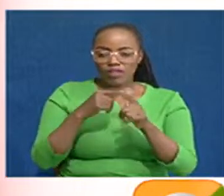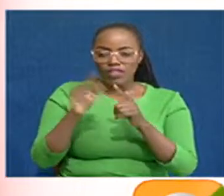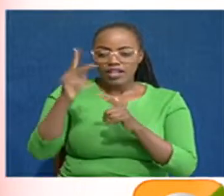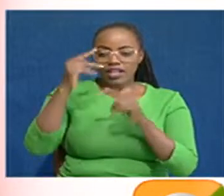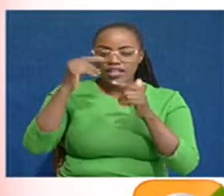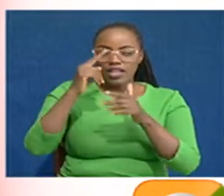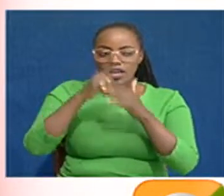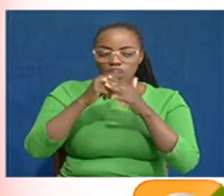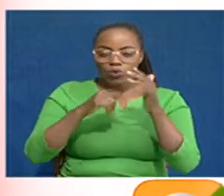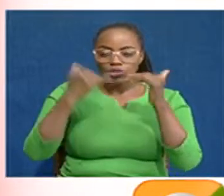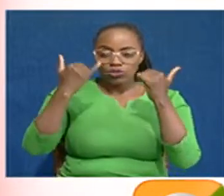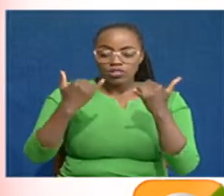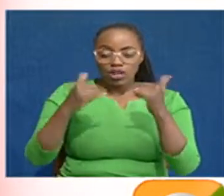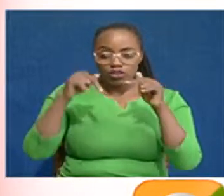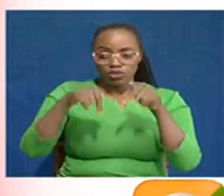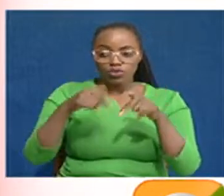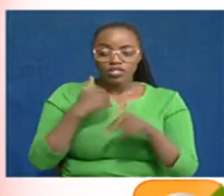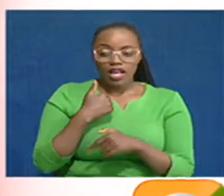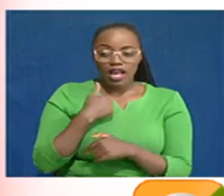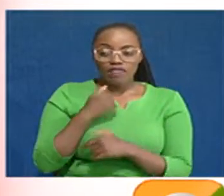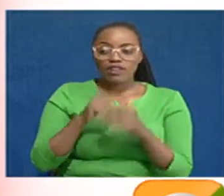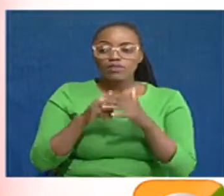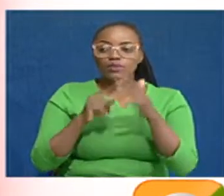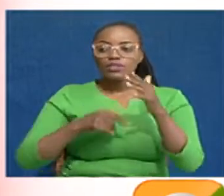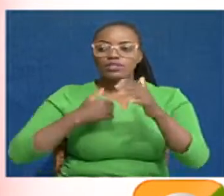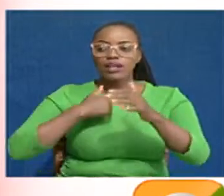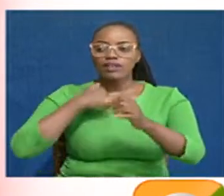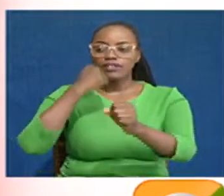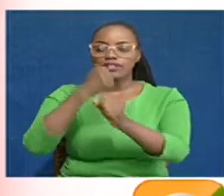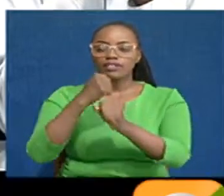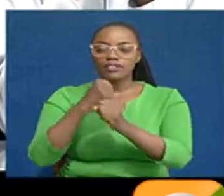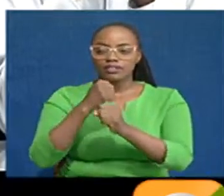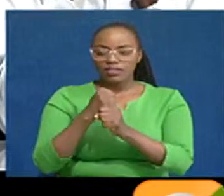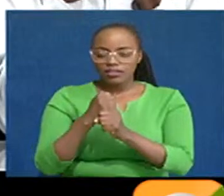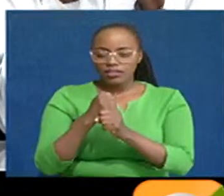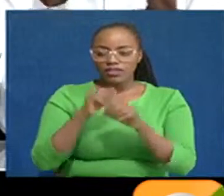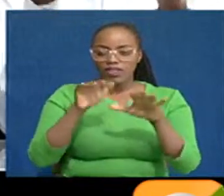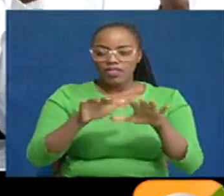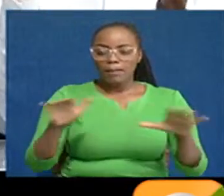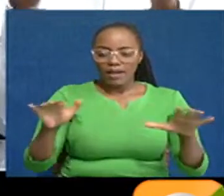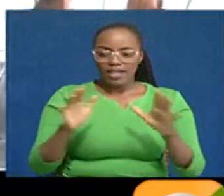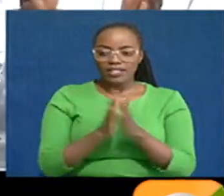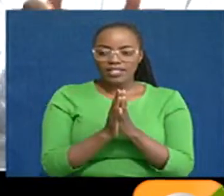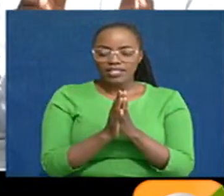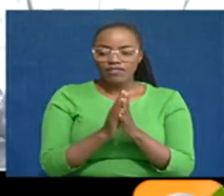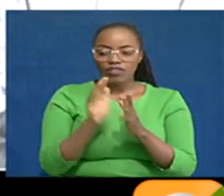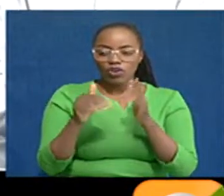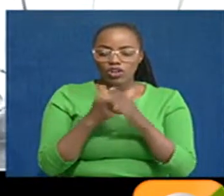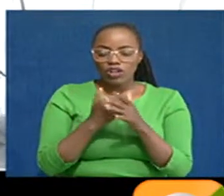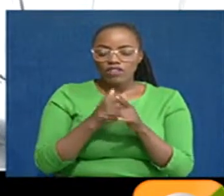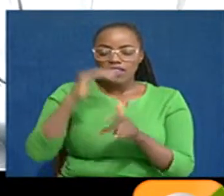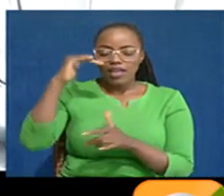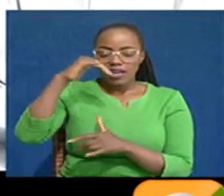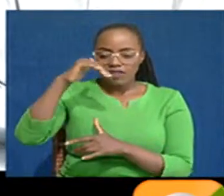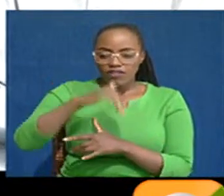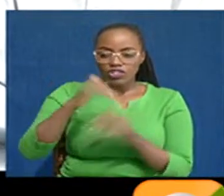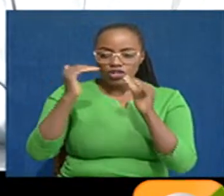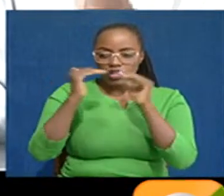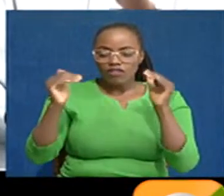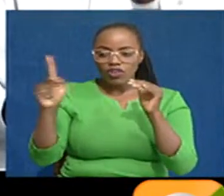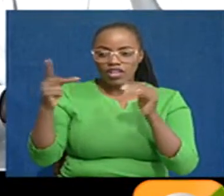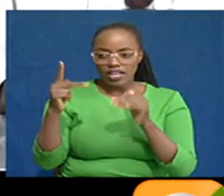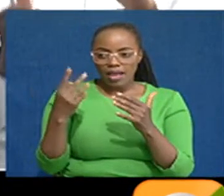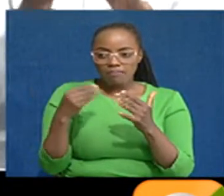today. But those tend to be very tightly controlled. They have broader markets, and that a safe inflation level for a country of Kenya's